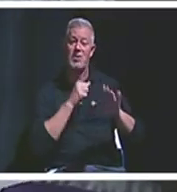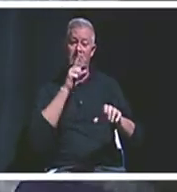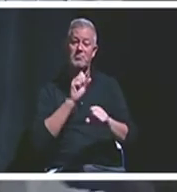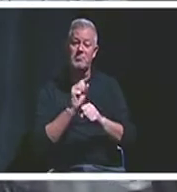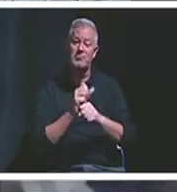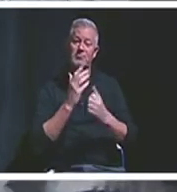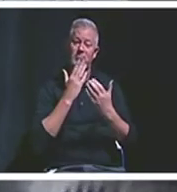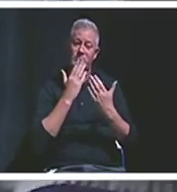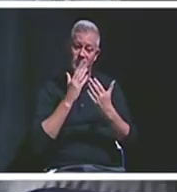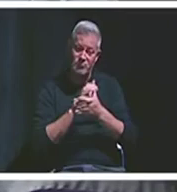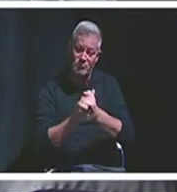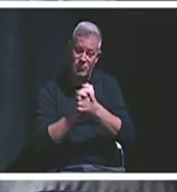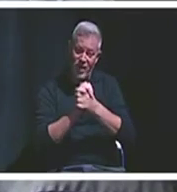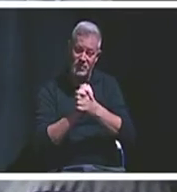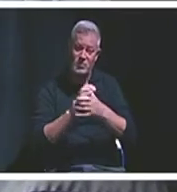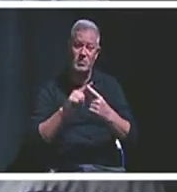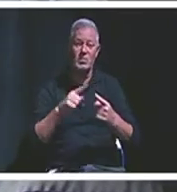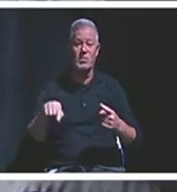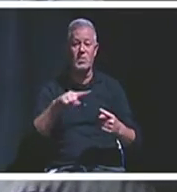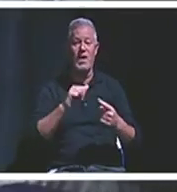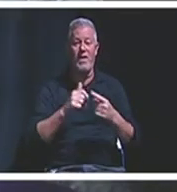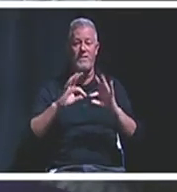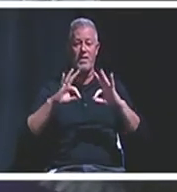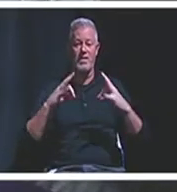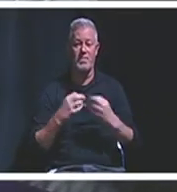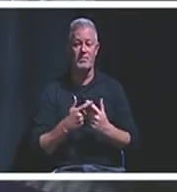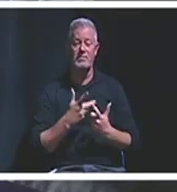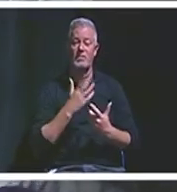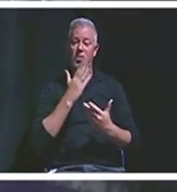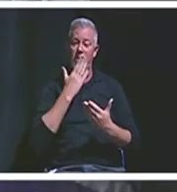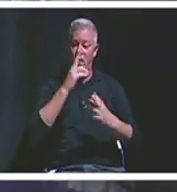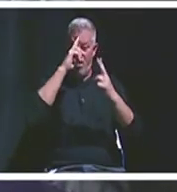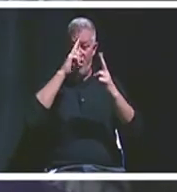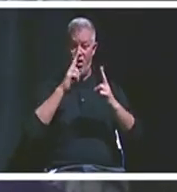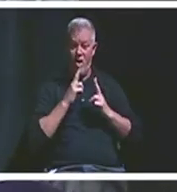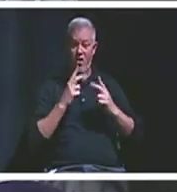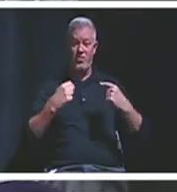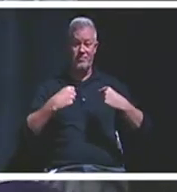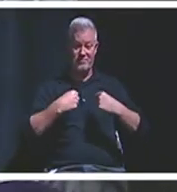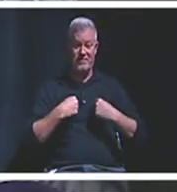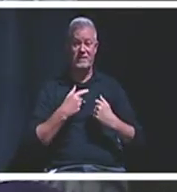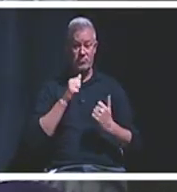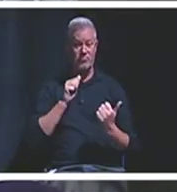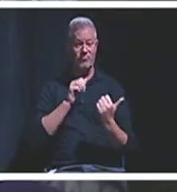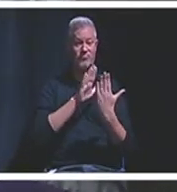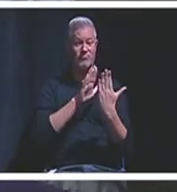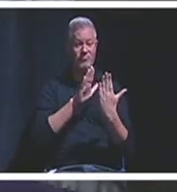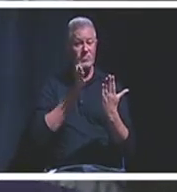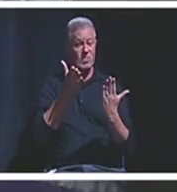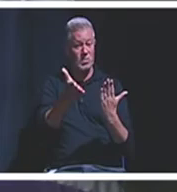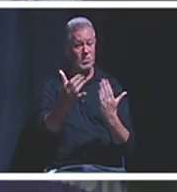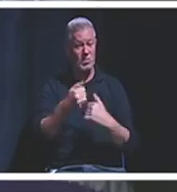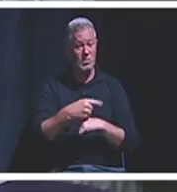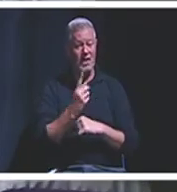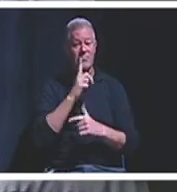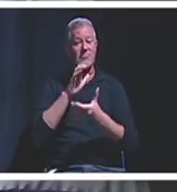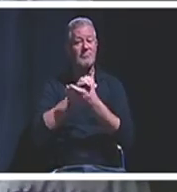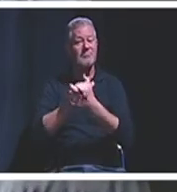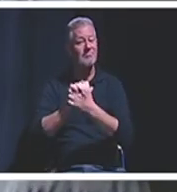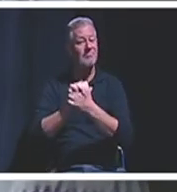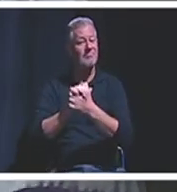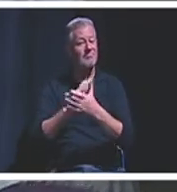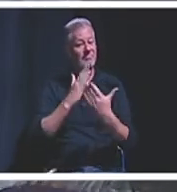graduates and their families. It is a great privilege for me to be able to address you today. So congratulations, thank